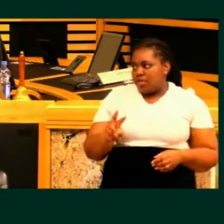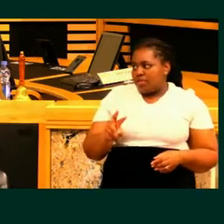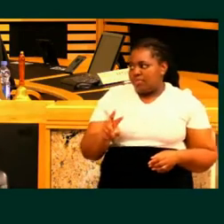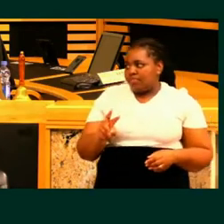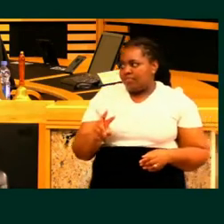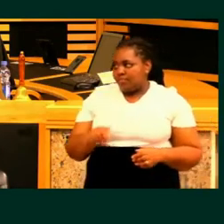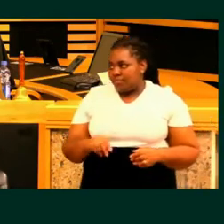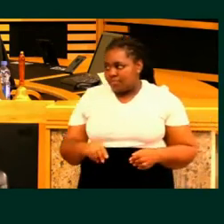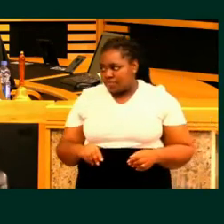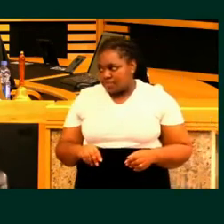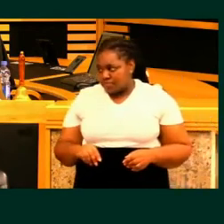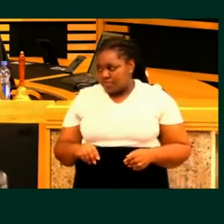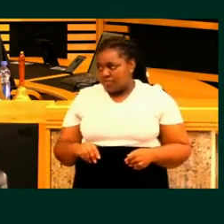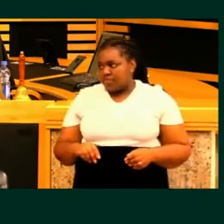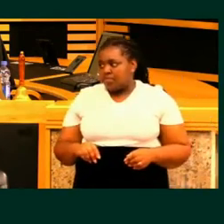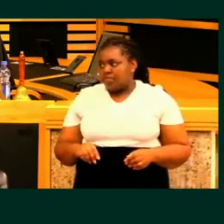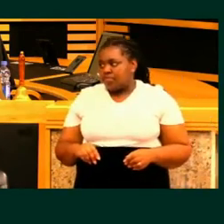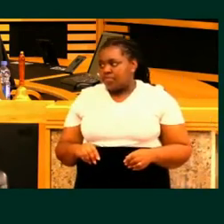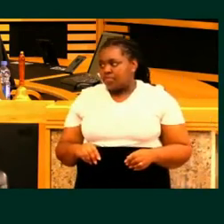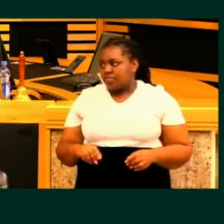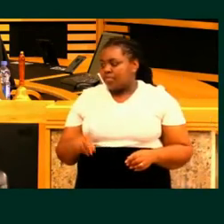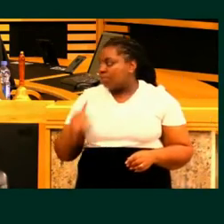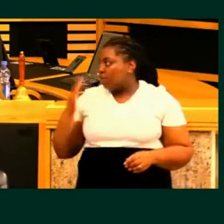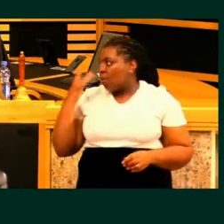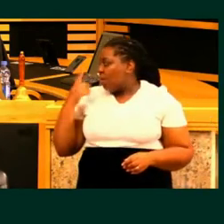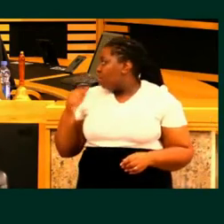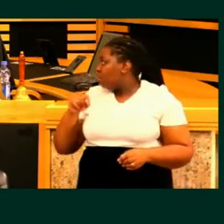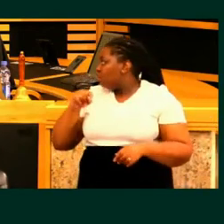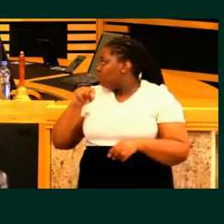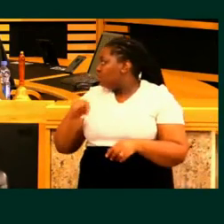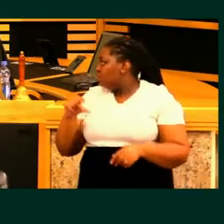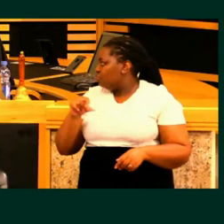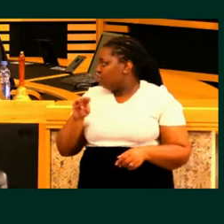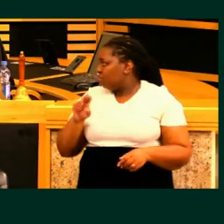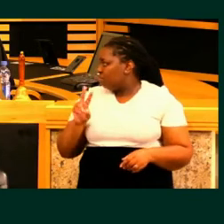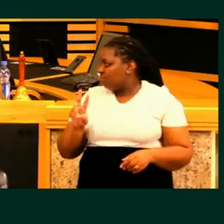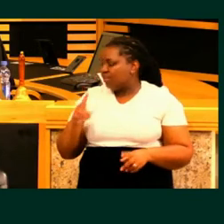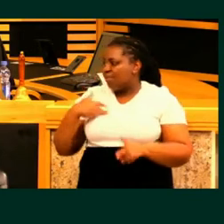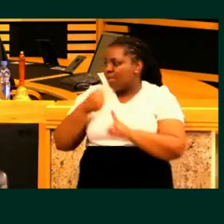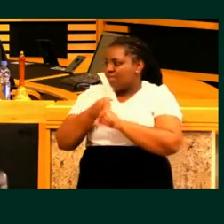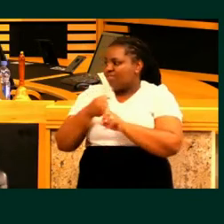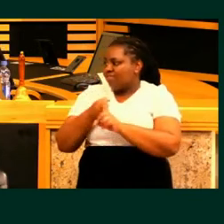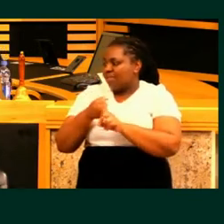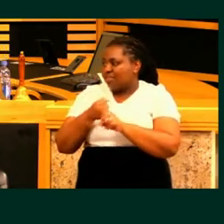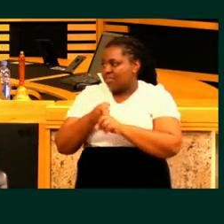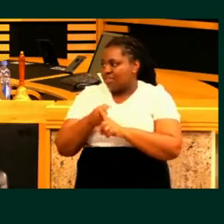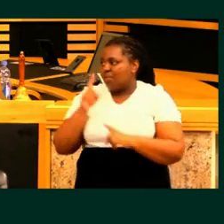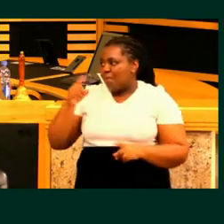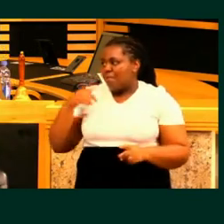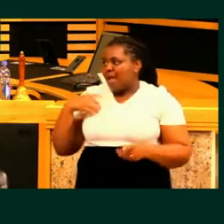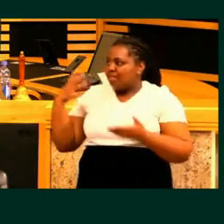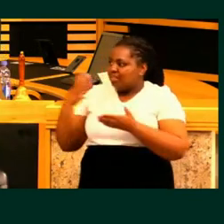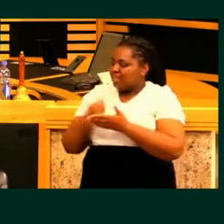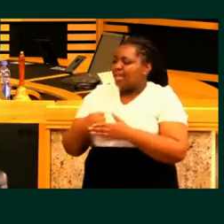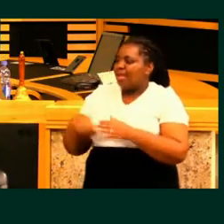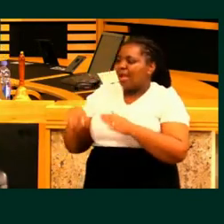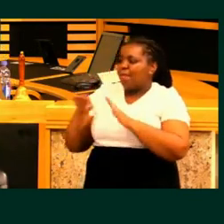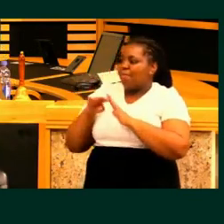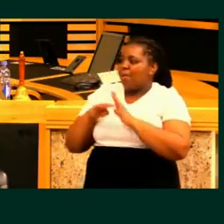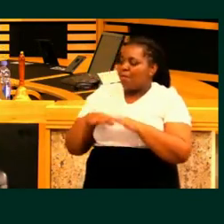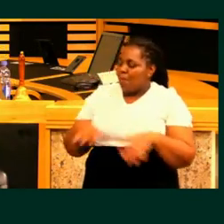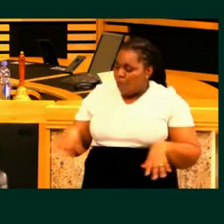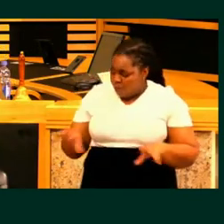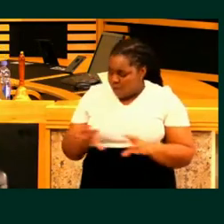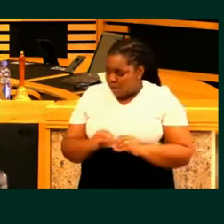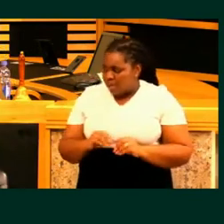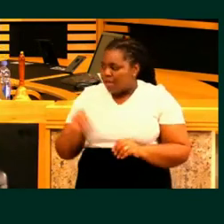violence Deputy chair of chairs while gbv while we fight gbv we also need to tackle the problem on all fronts